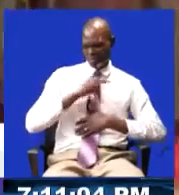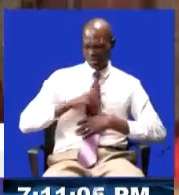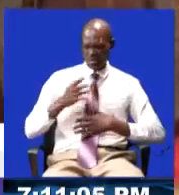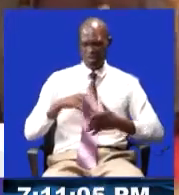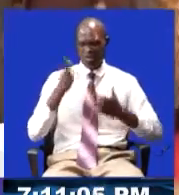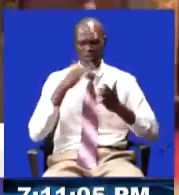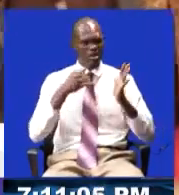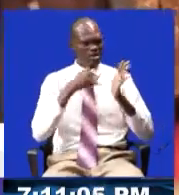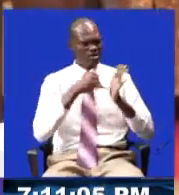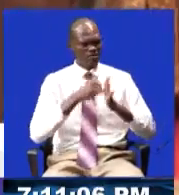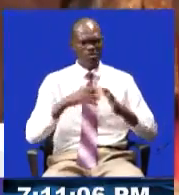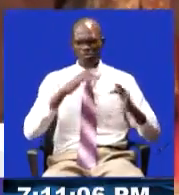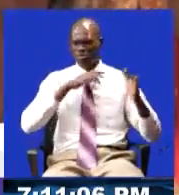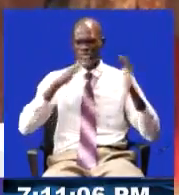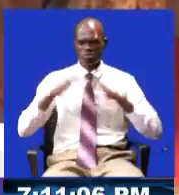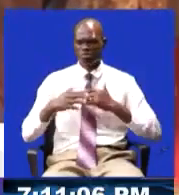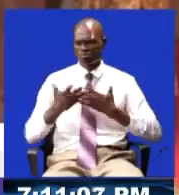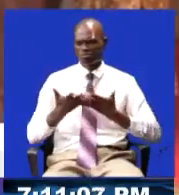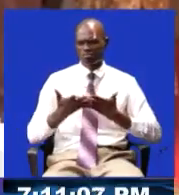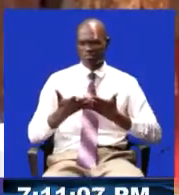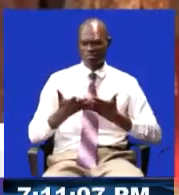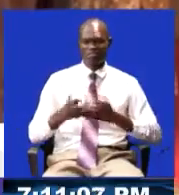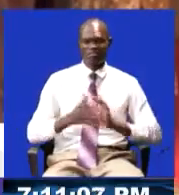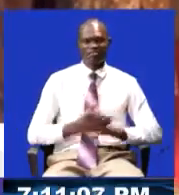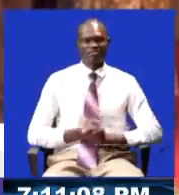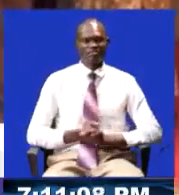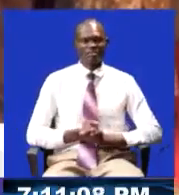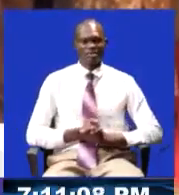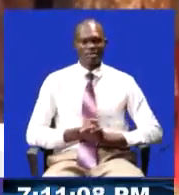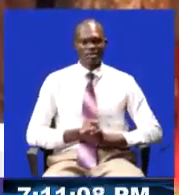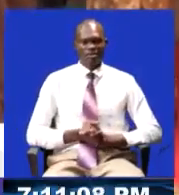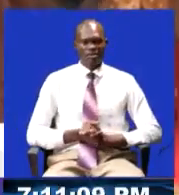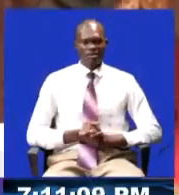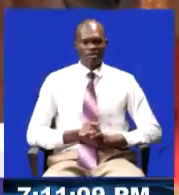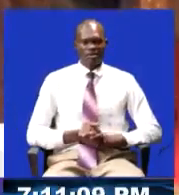koko mag jok man gi mirima go? Besi Lokoth, Kala TV, Migori.